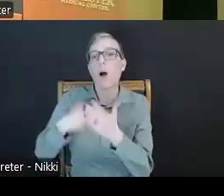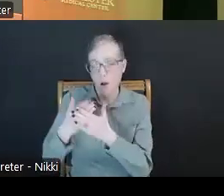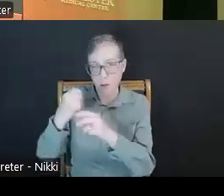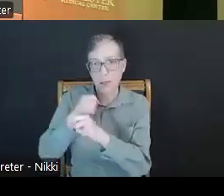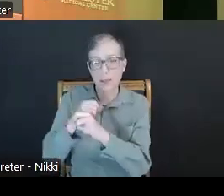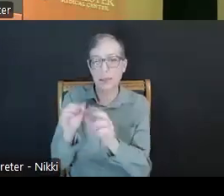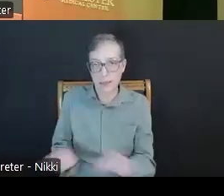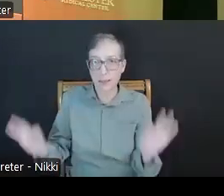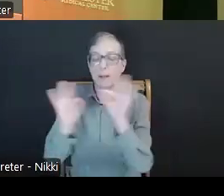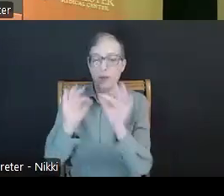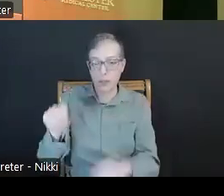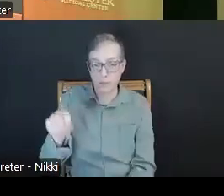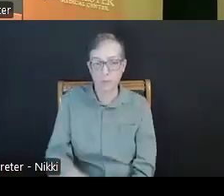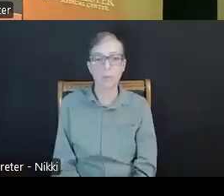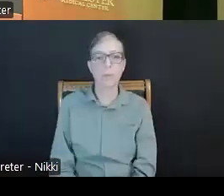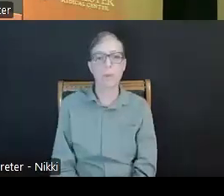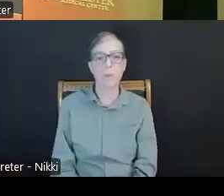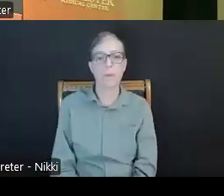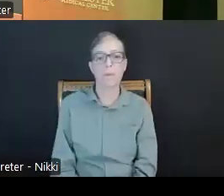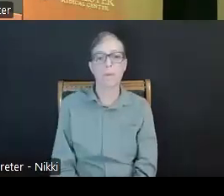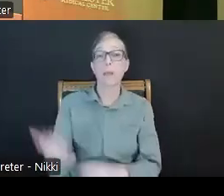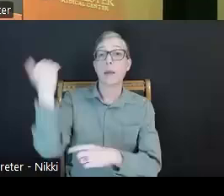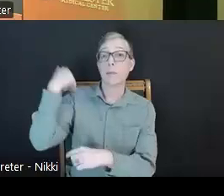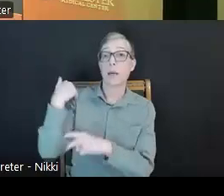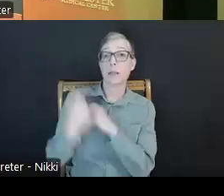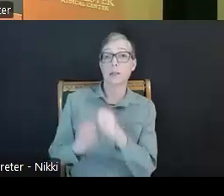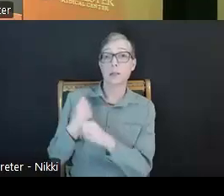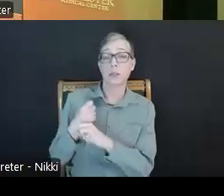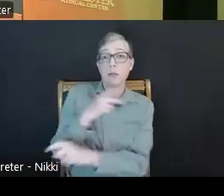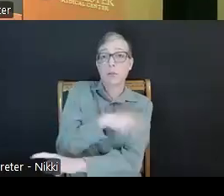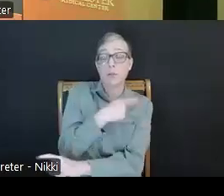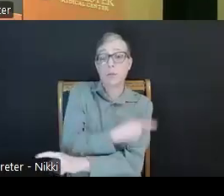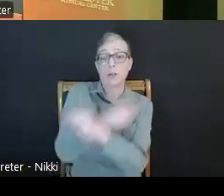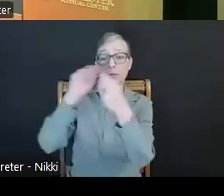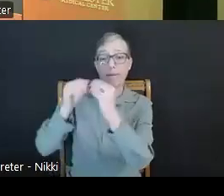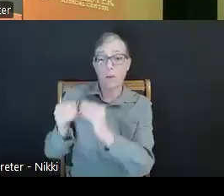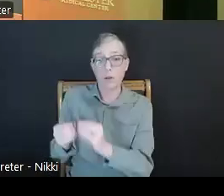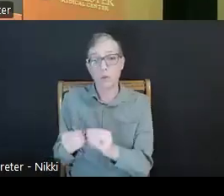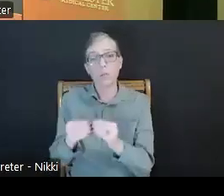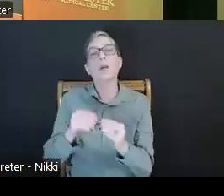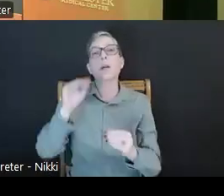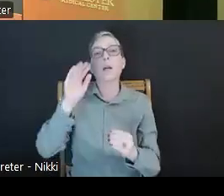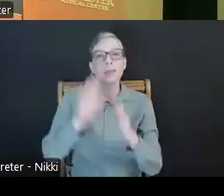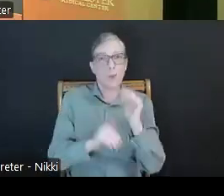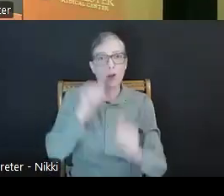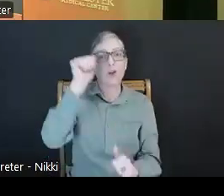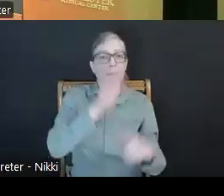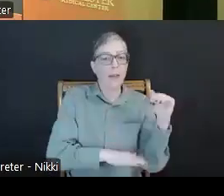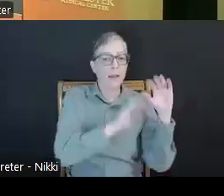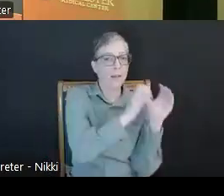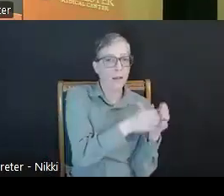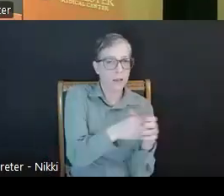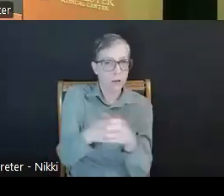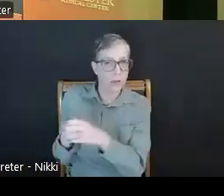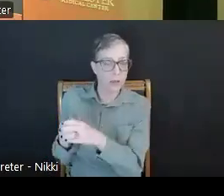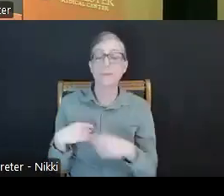of average pastured patient volume on mortality and length of stay is smaller than the clustering, which is